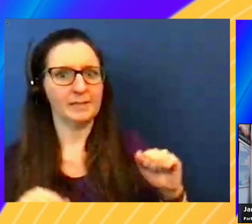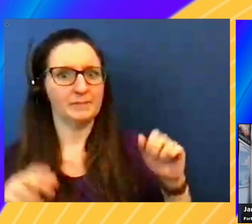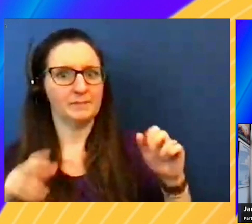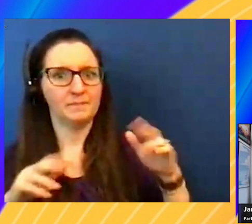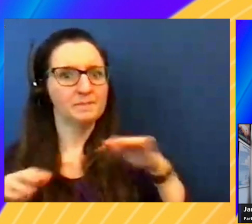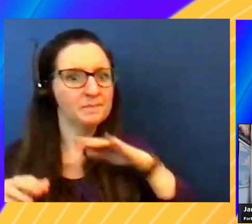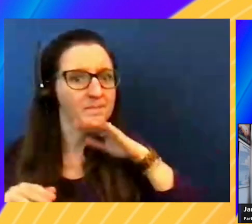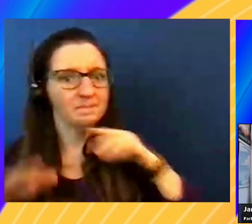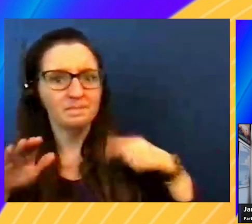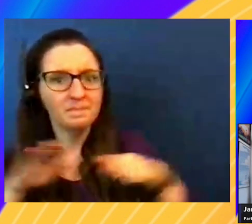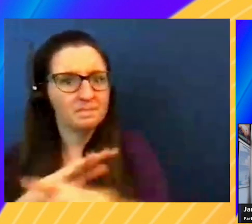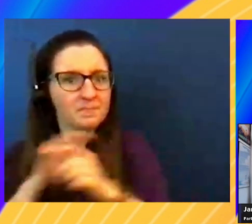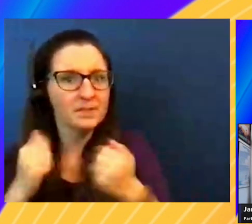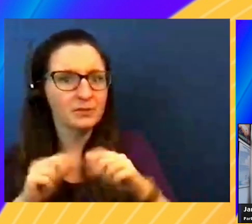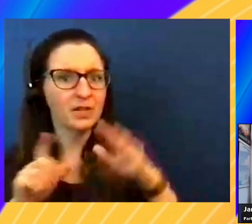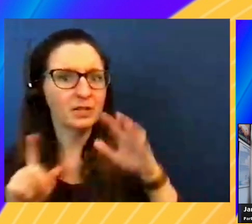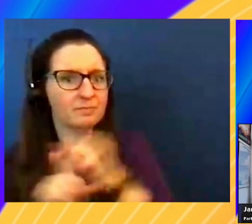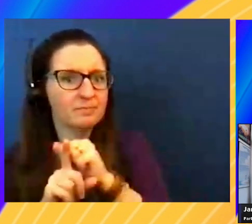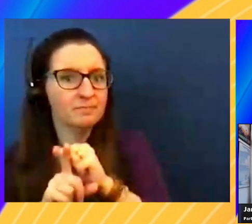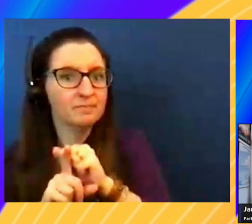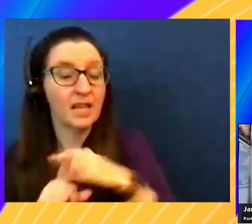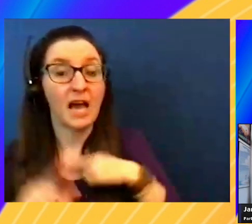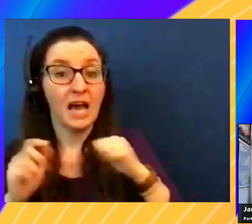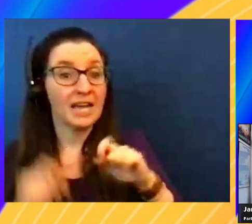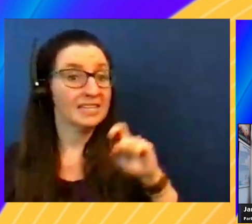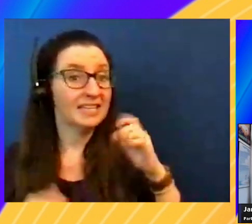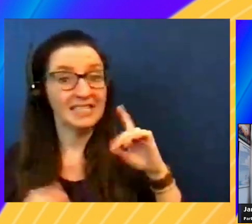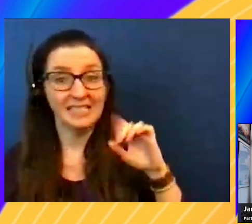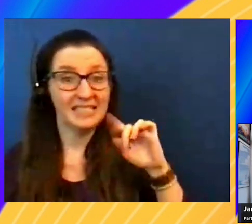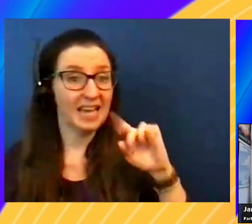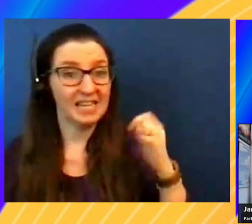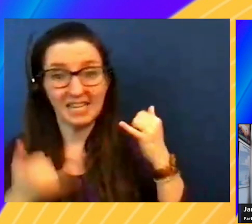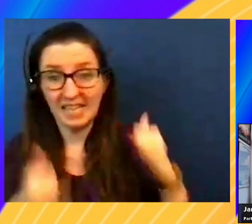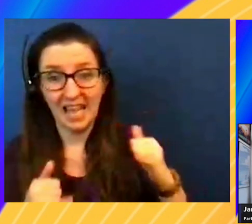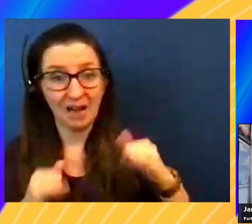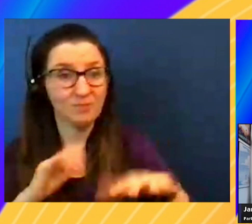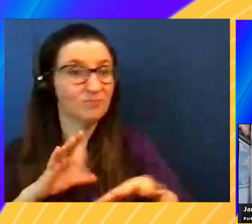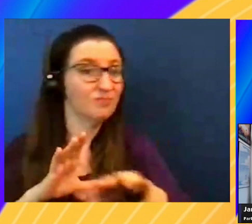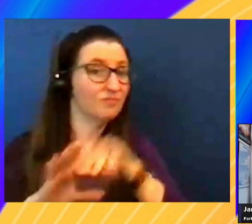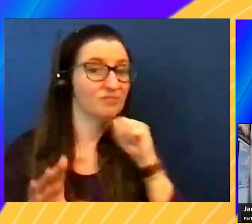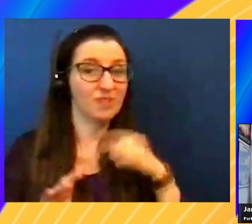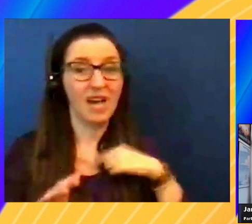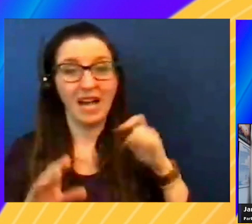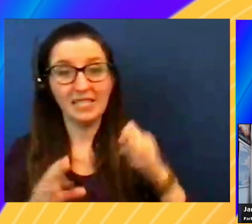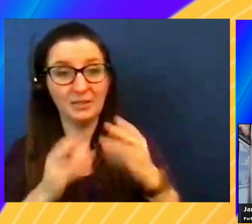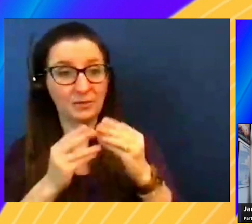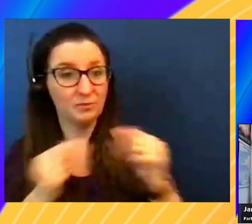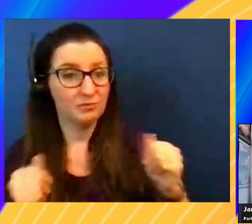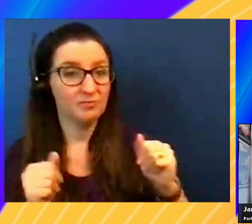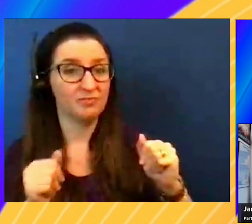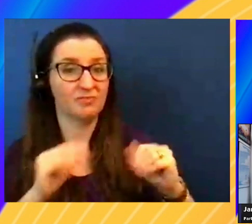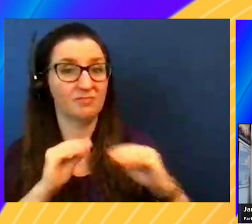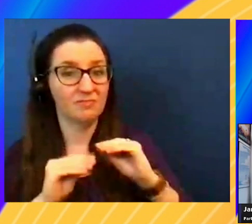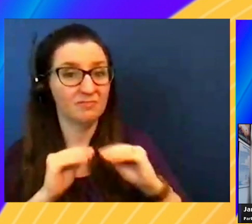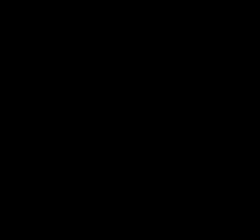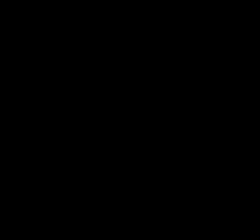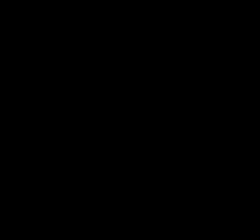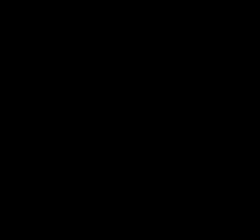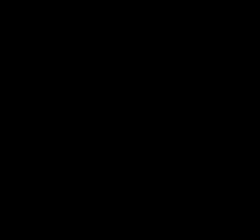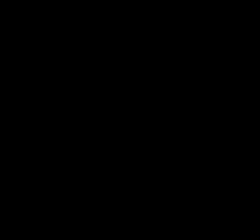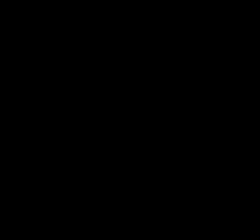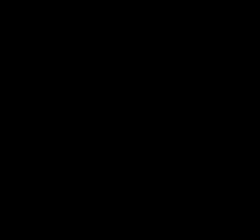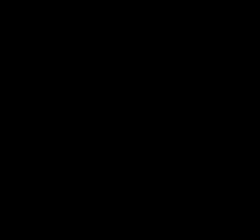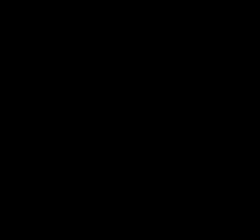need data fast. I need it now. I need to find the root cause and remediate the issue. So I'm going to start here on the left